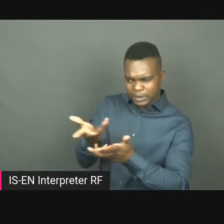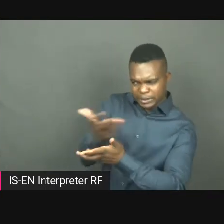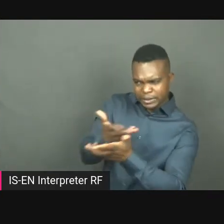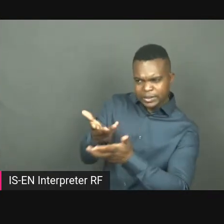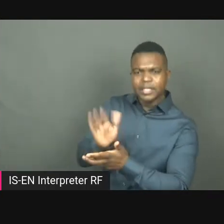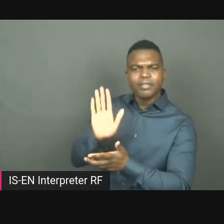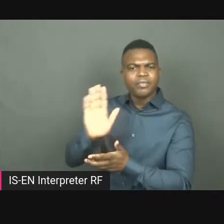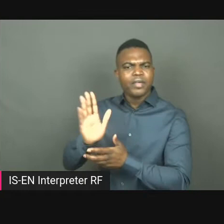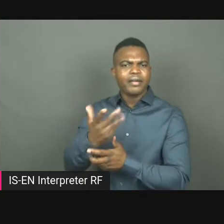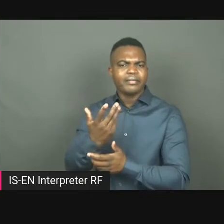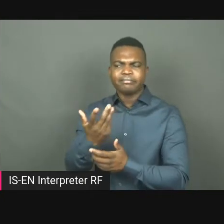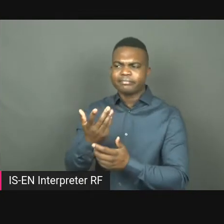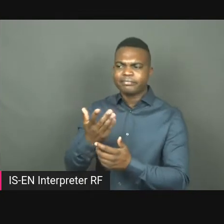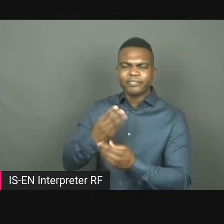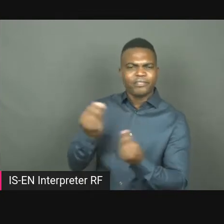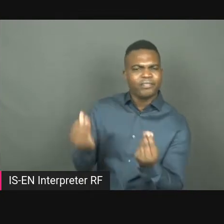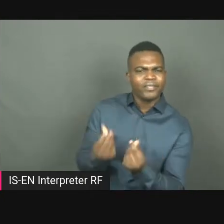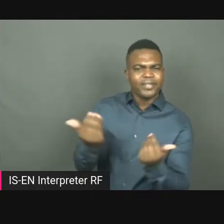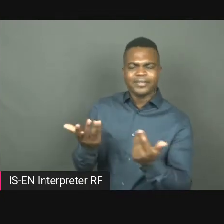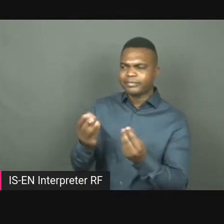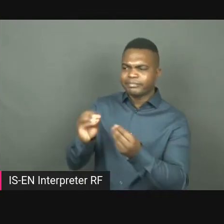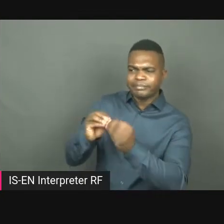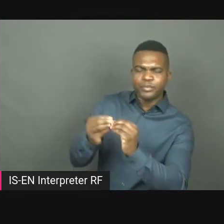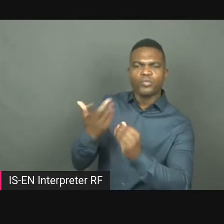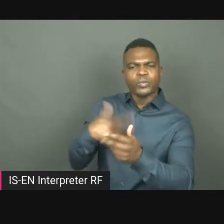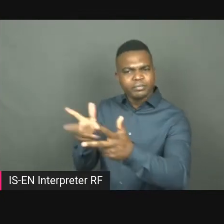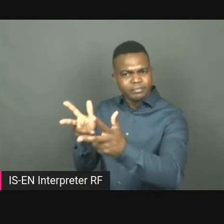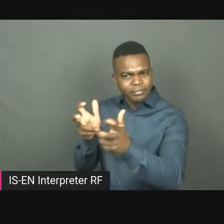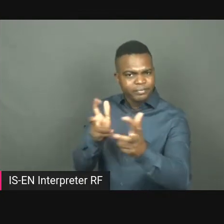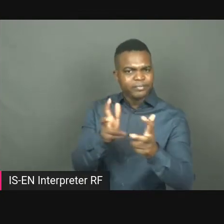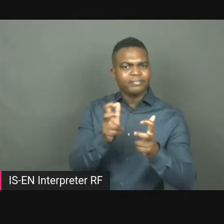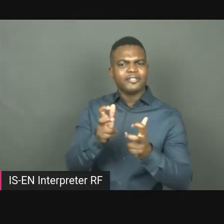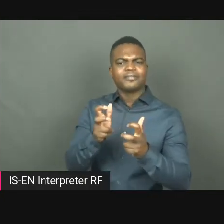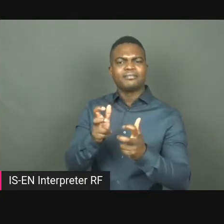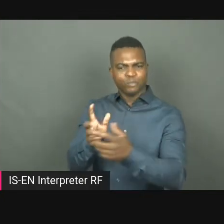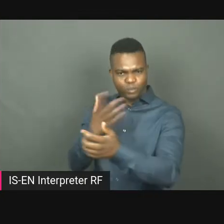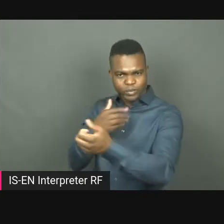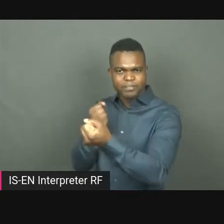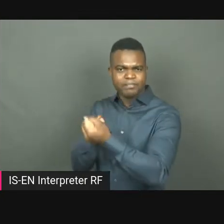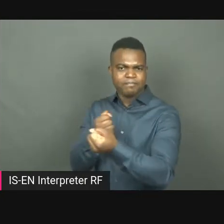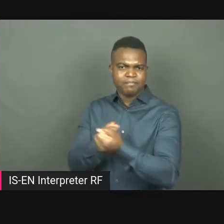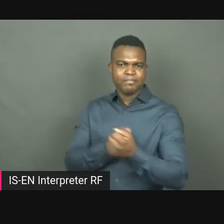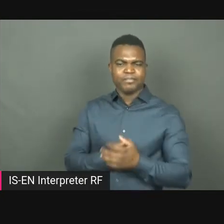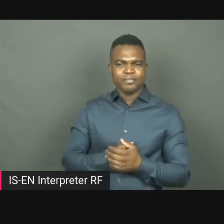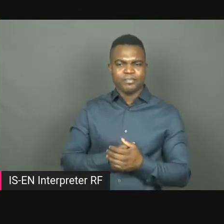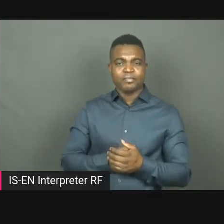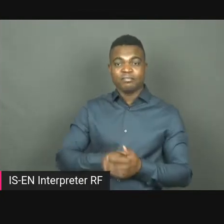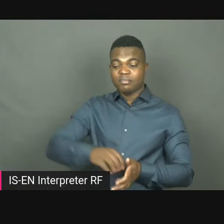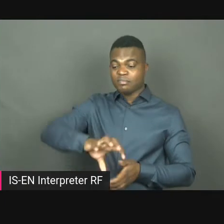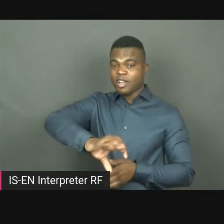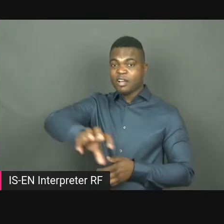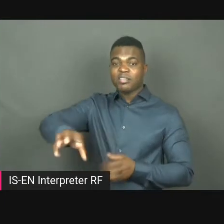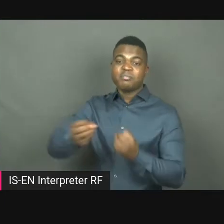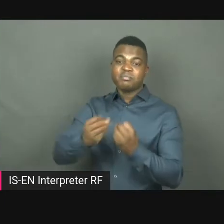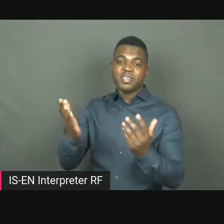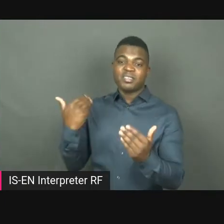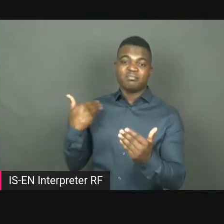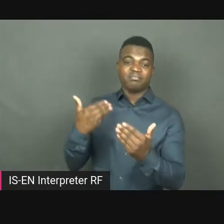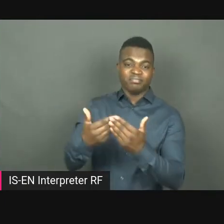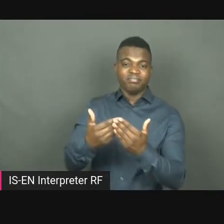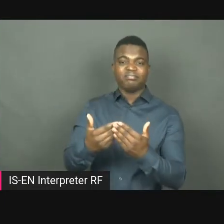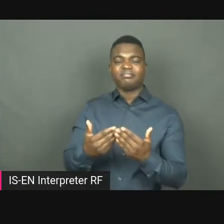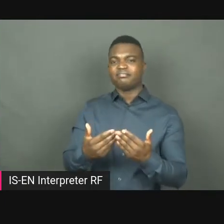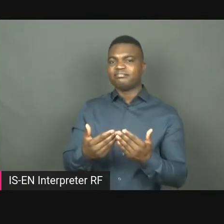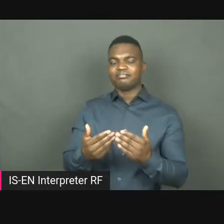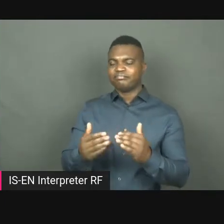having a single common standard that organizations at all levels can commit to, and their performance against it